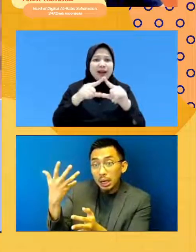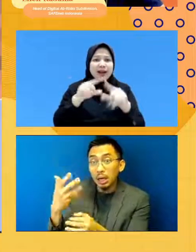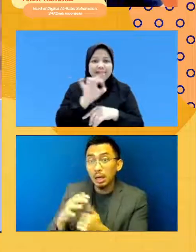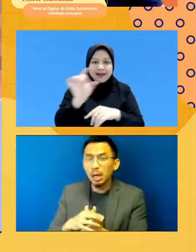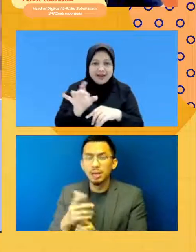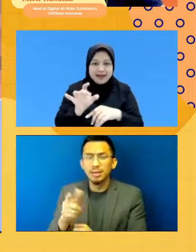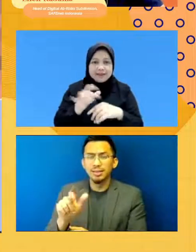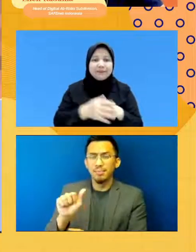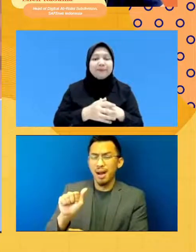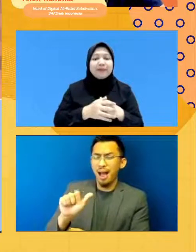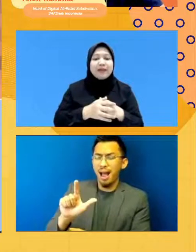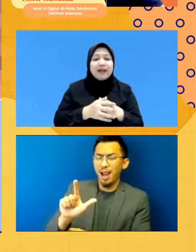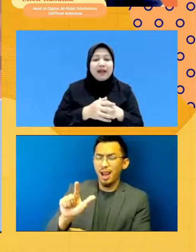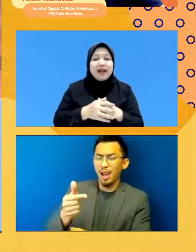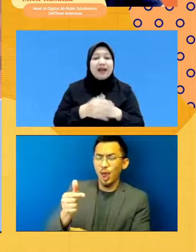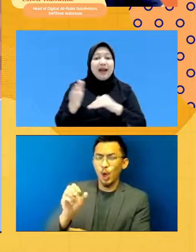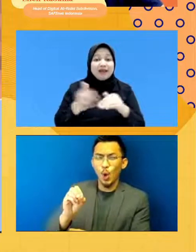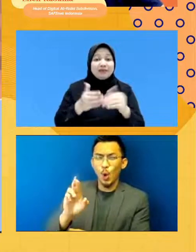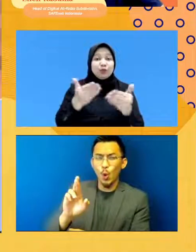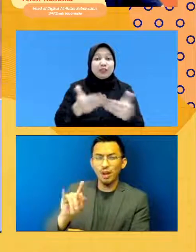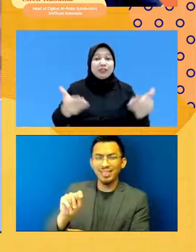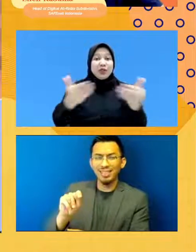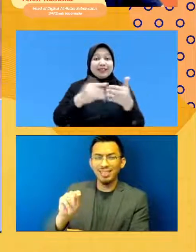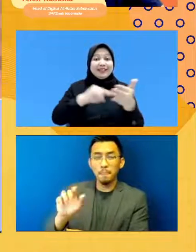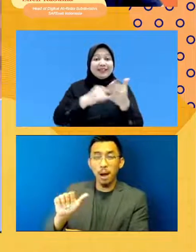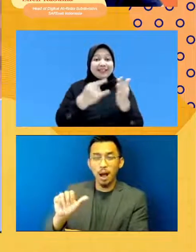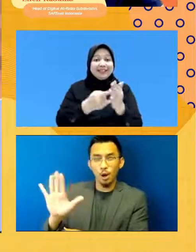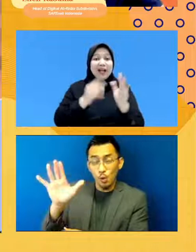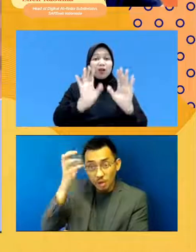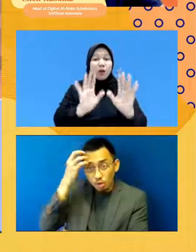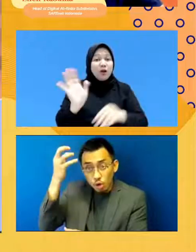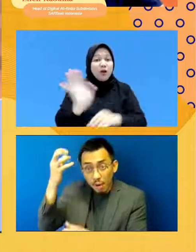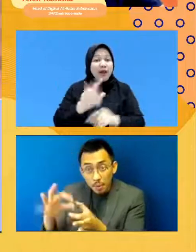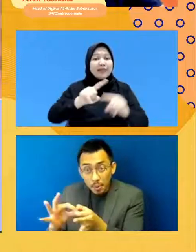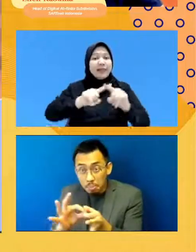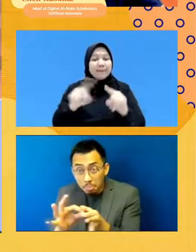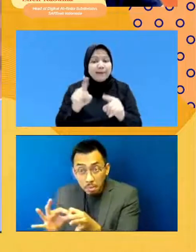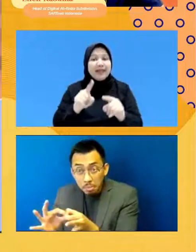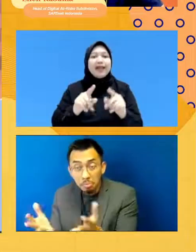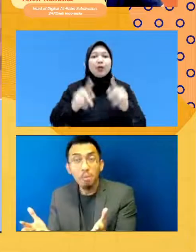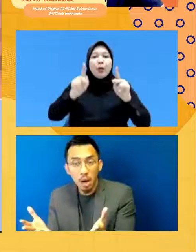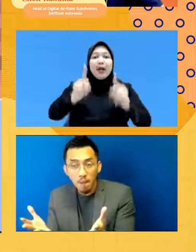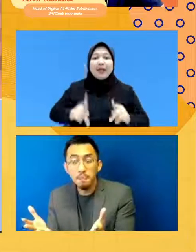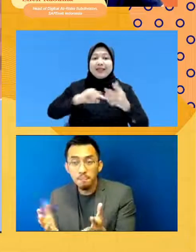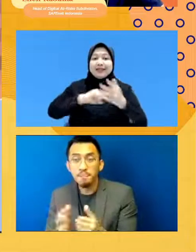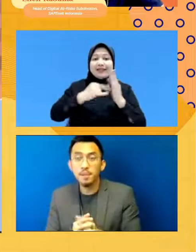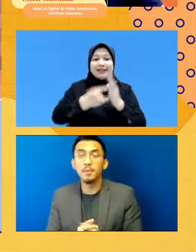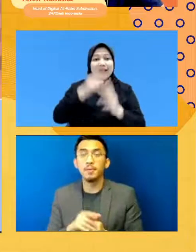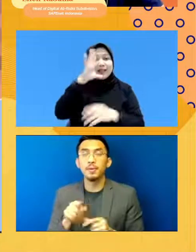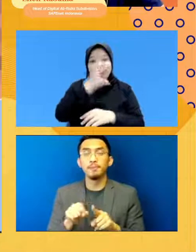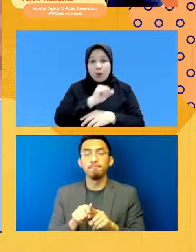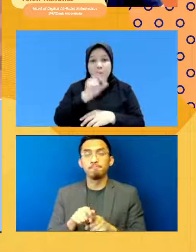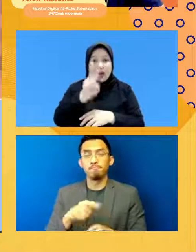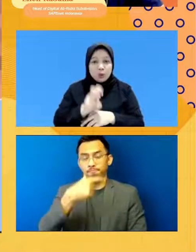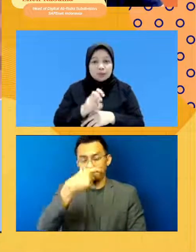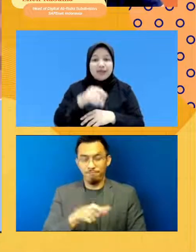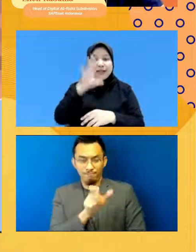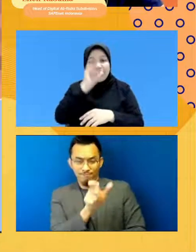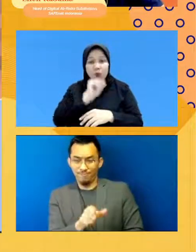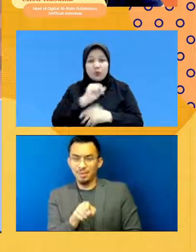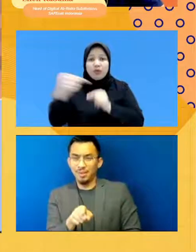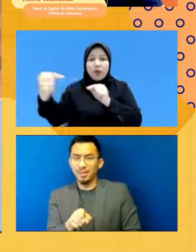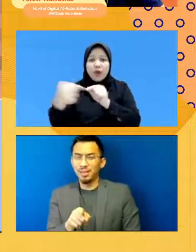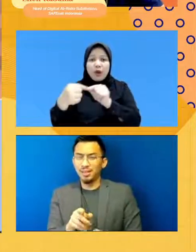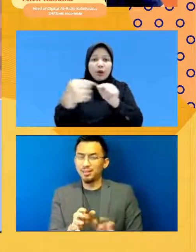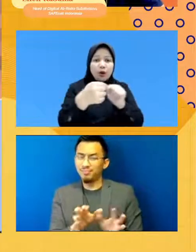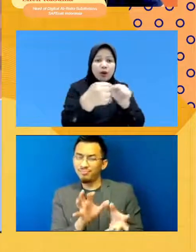about digital ecosystem, we also need to understand the characteristic, right? Like everything is connected to many things, easily multiplied, difficult